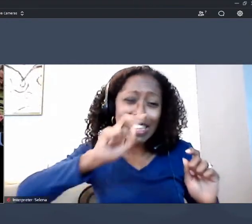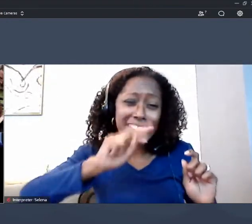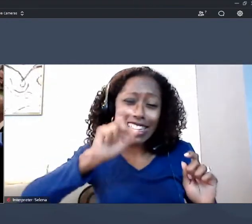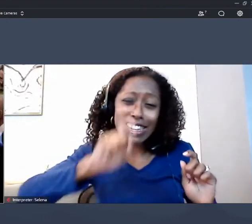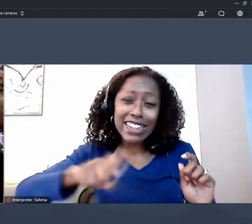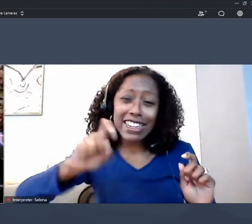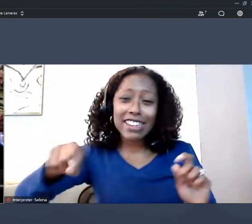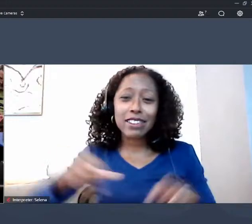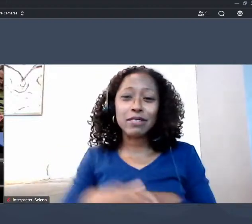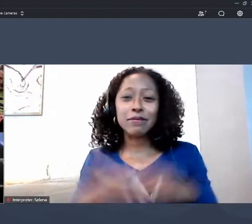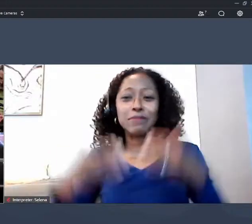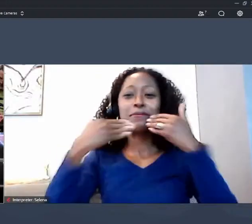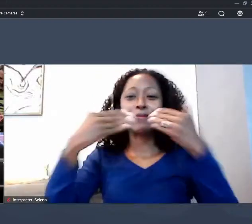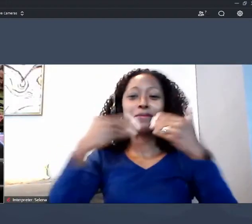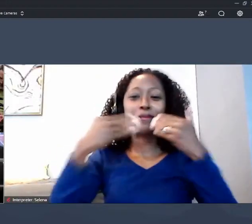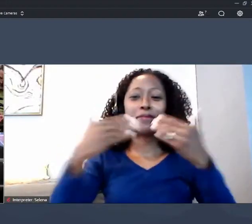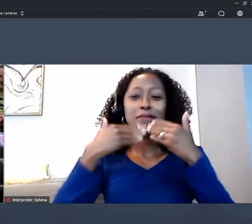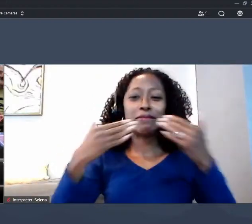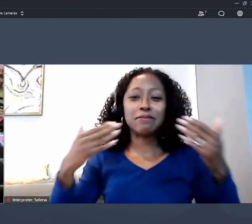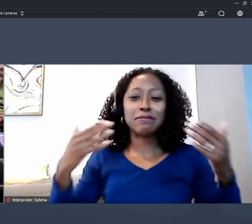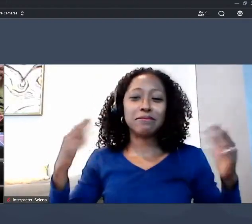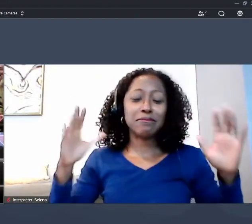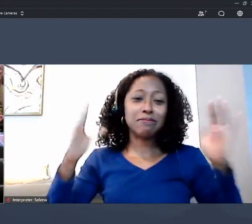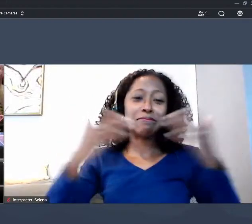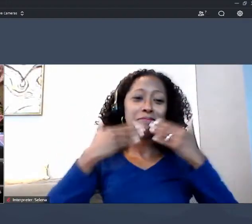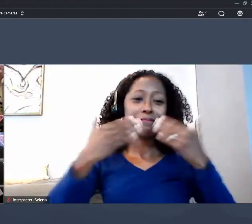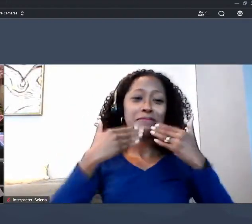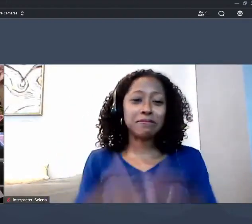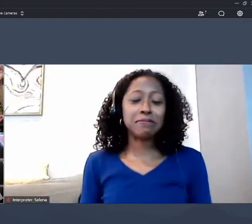needs. Thank you very much.